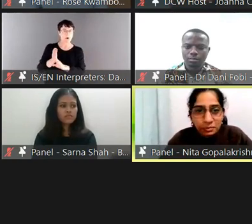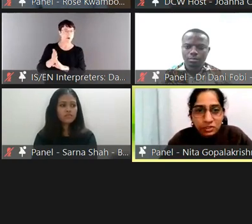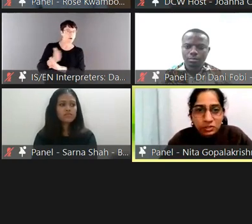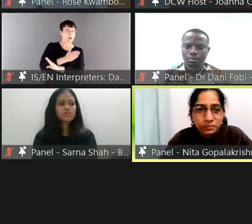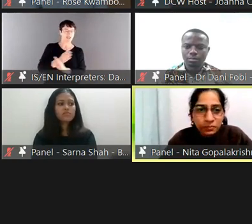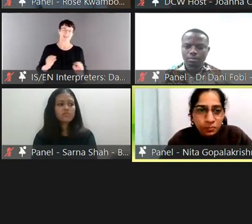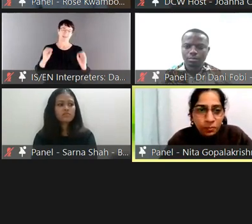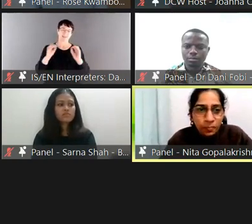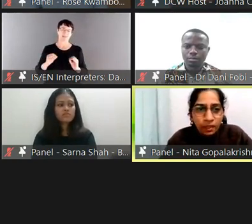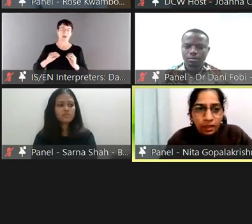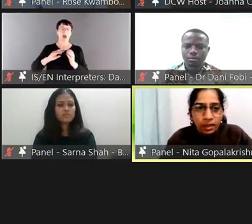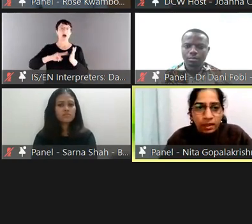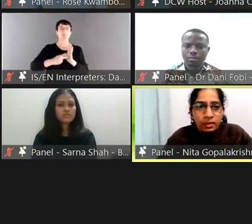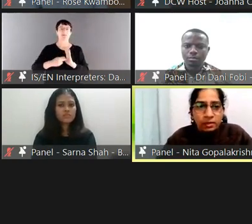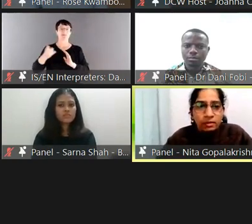in language.